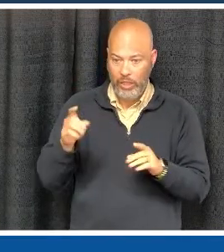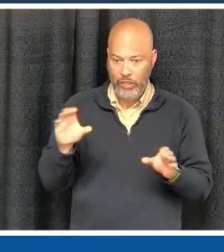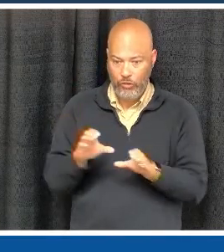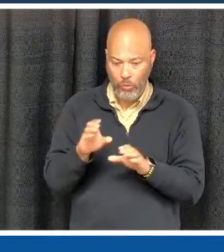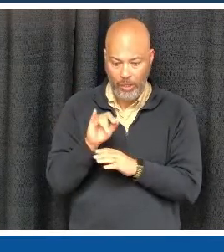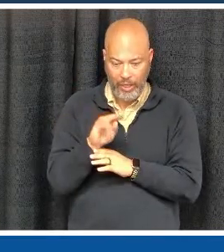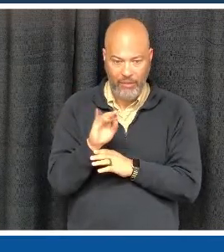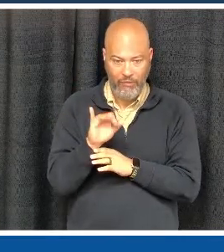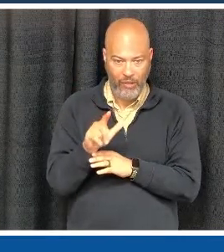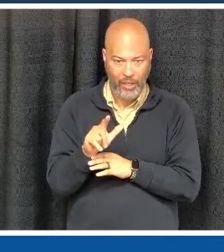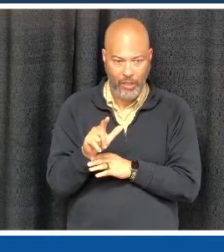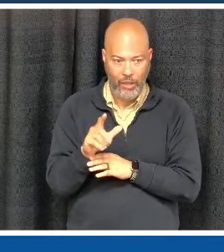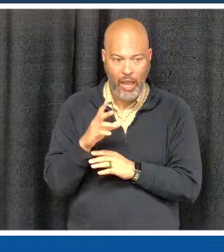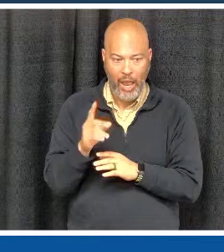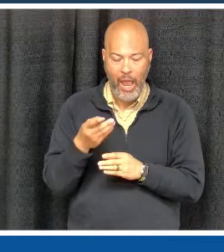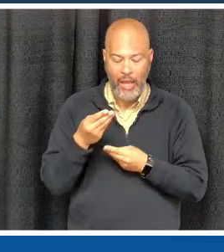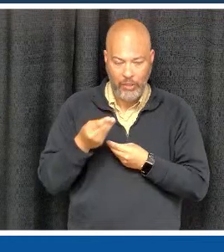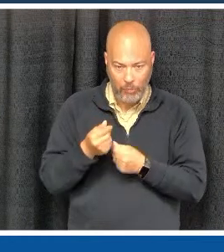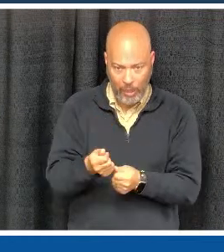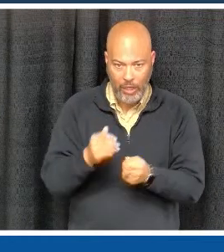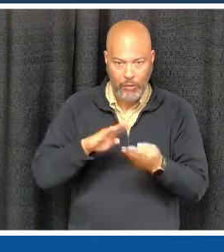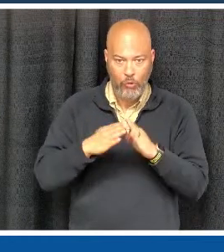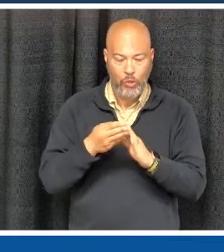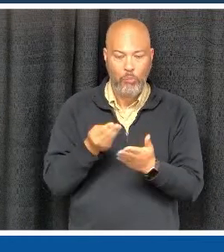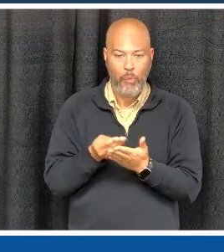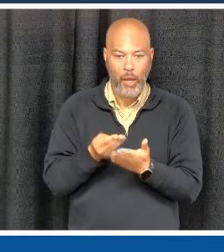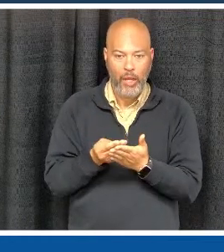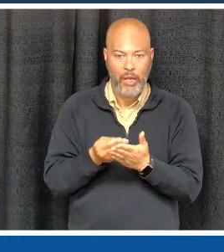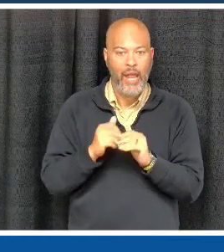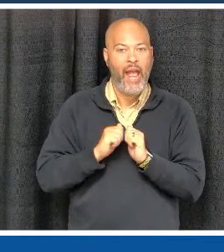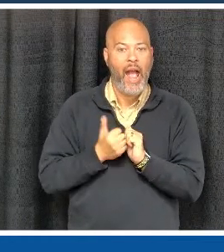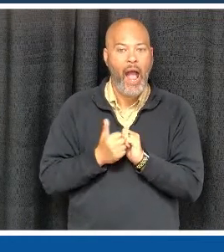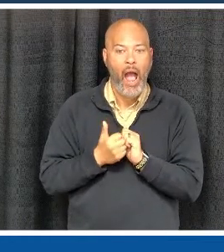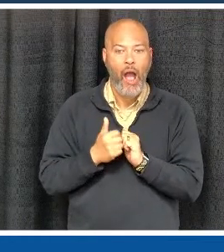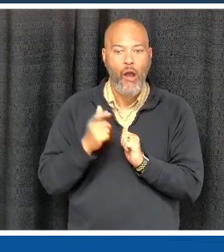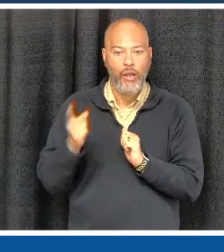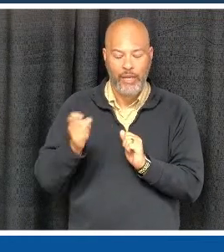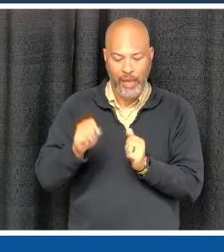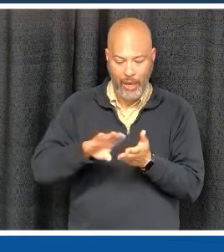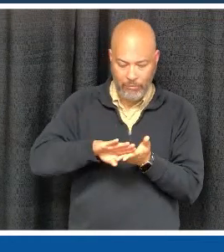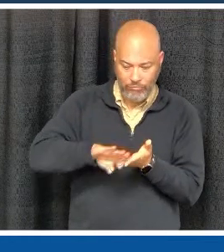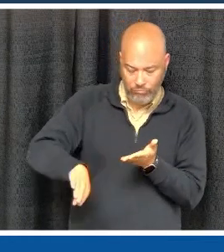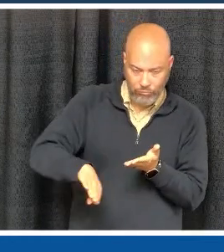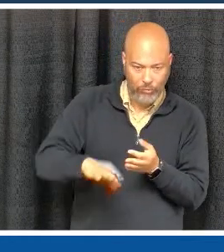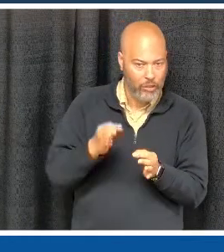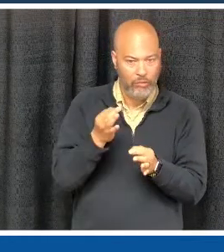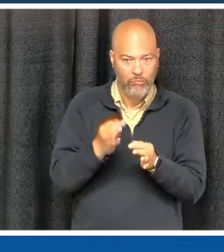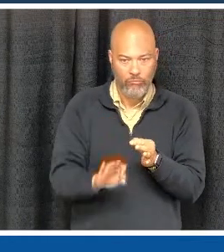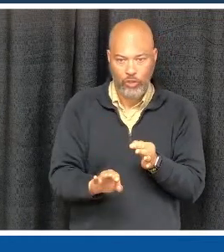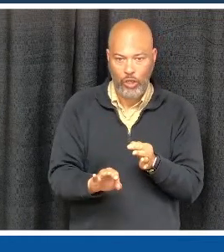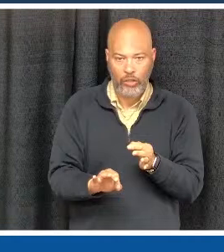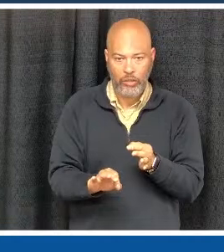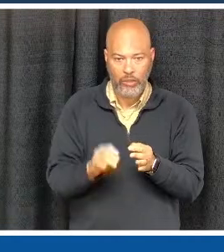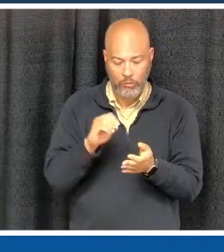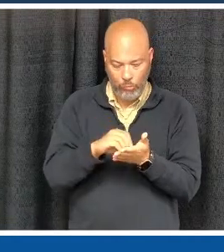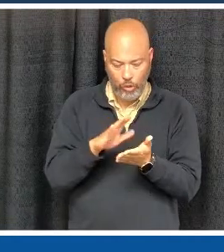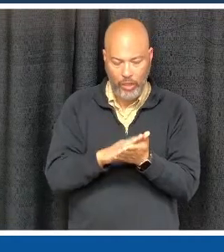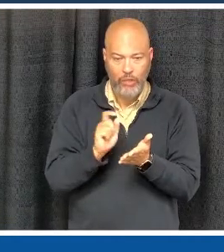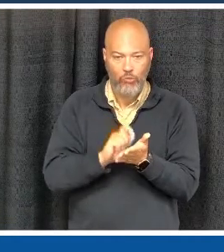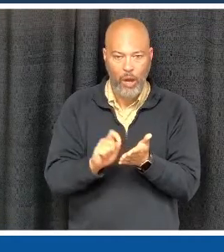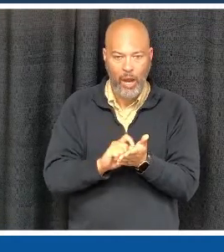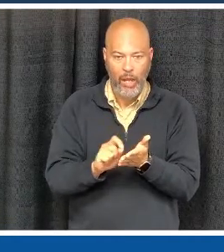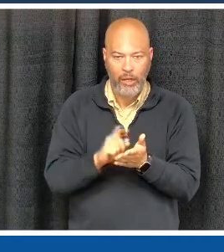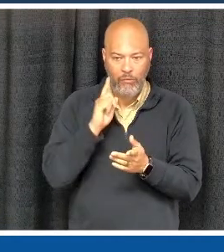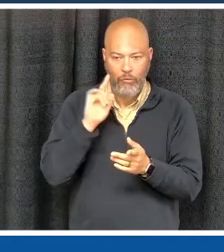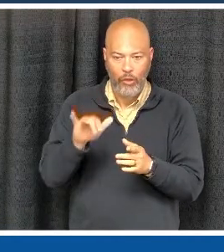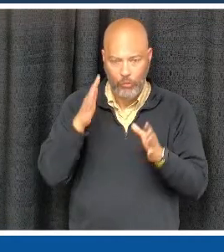infill and it's spending community money, how he can waiver it, and he just has to put it in writing of